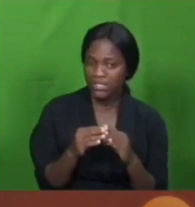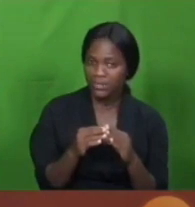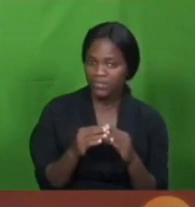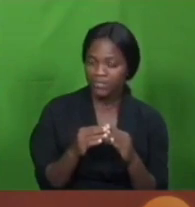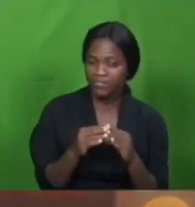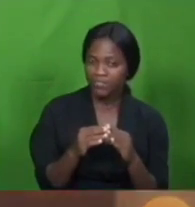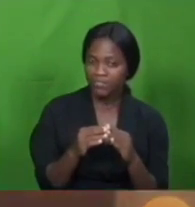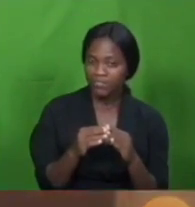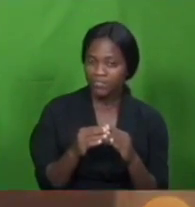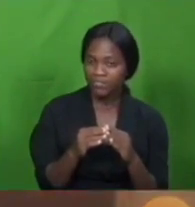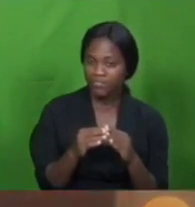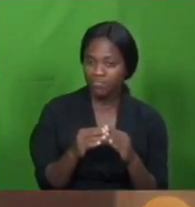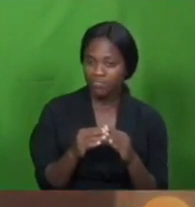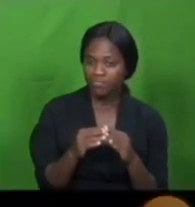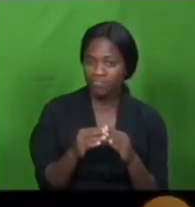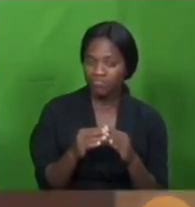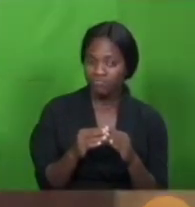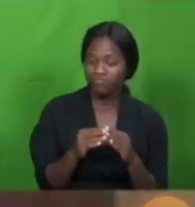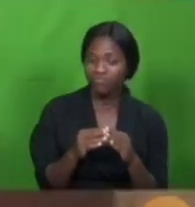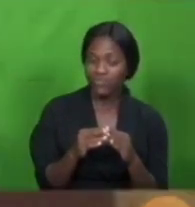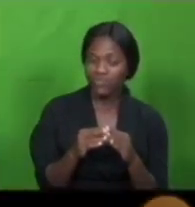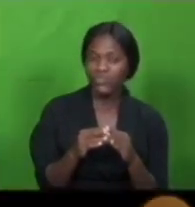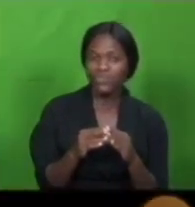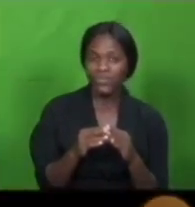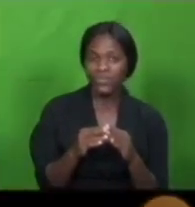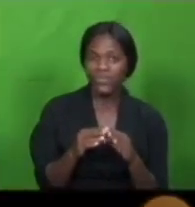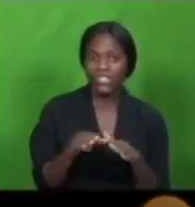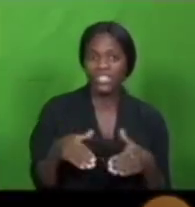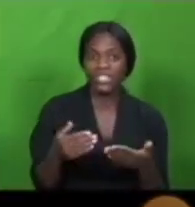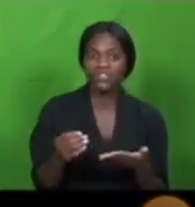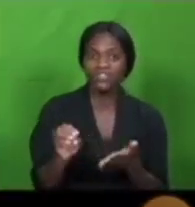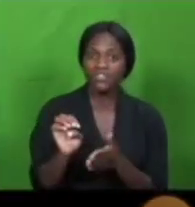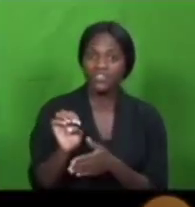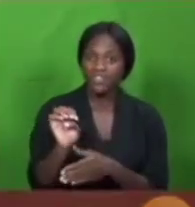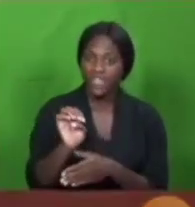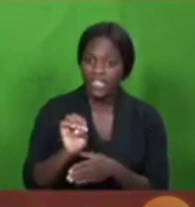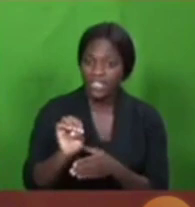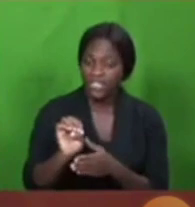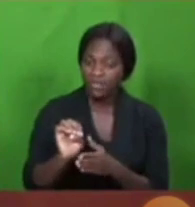to the draft CI as the